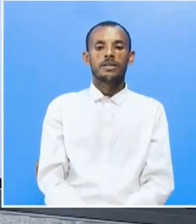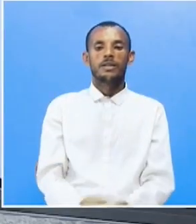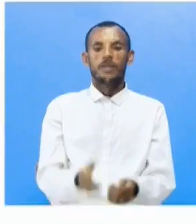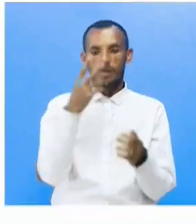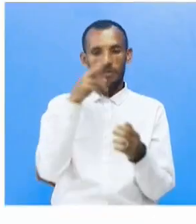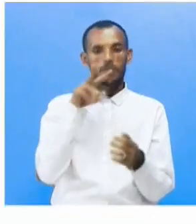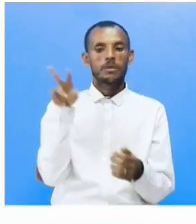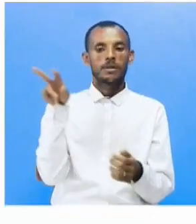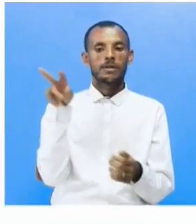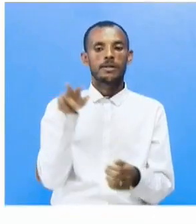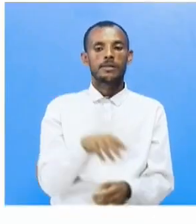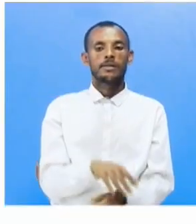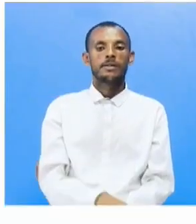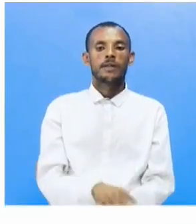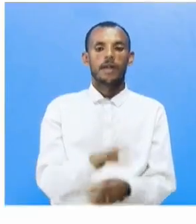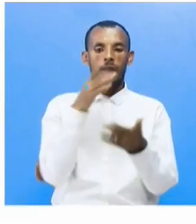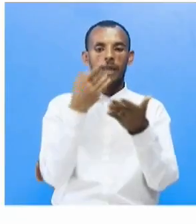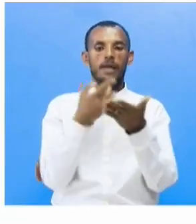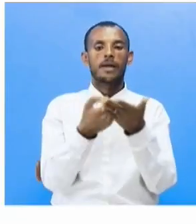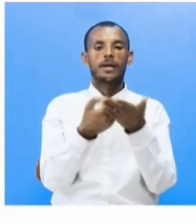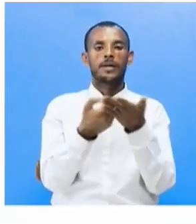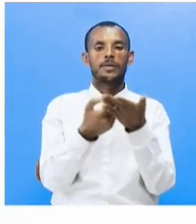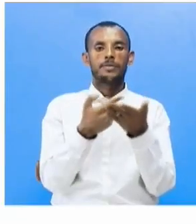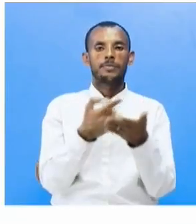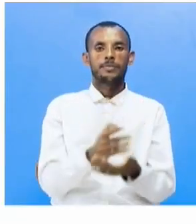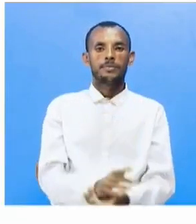Look, here,